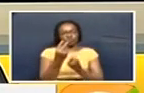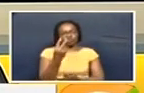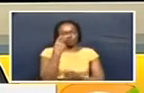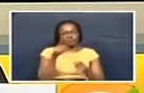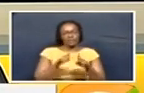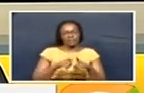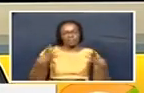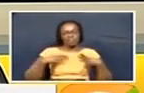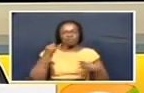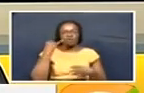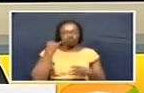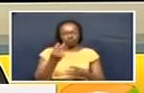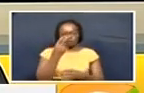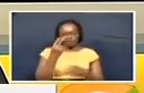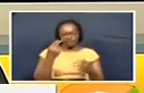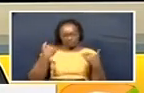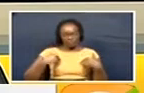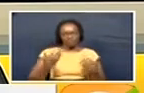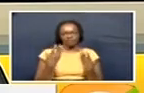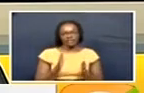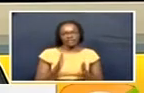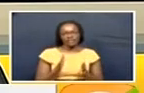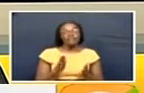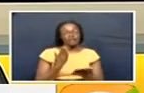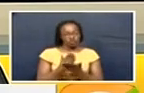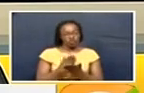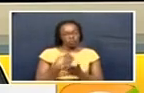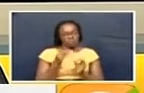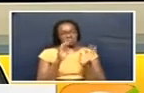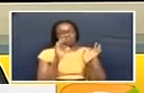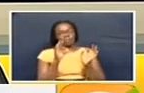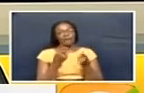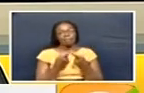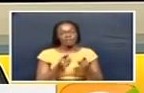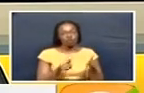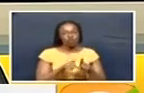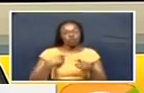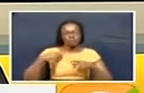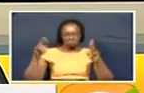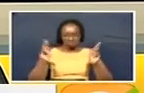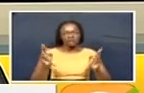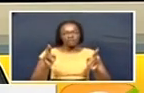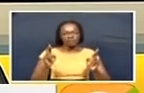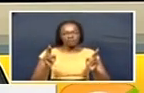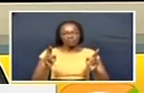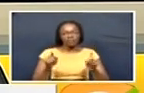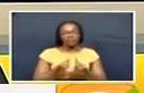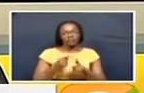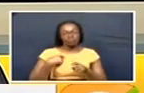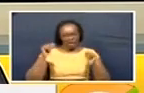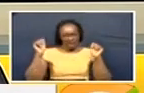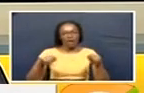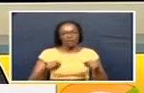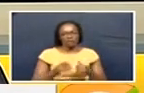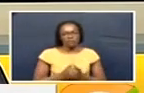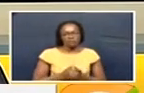of Nakuru County. So as much as I was surprised, I am up to the task, and I think I'm able to do it. I